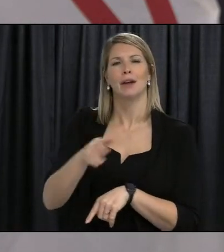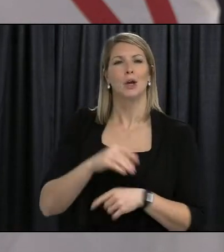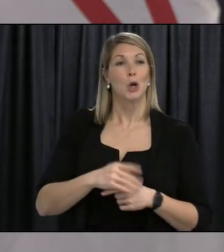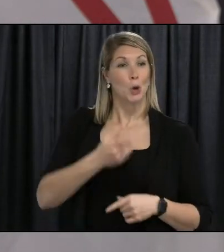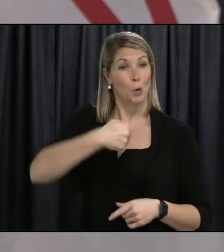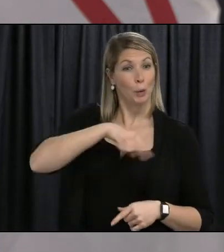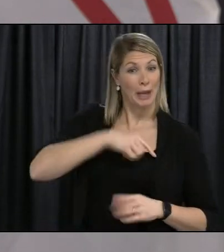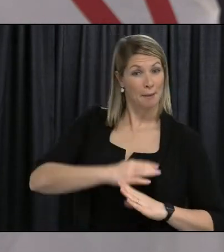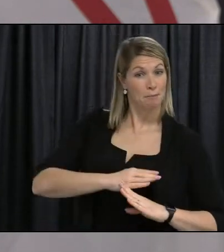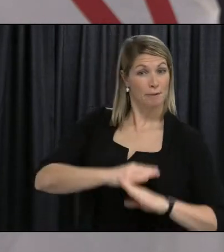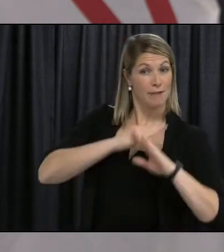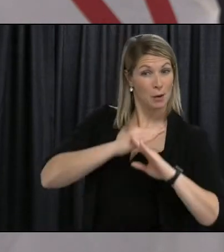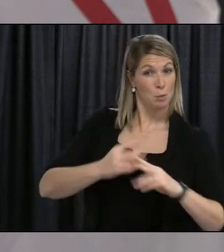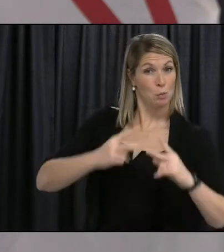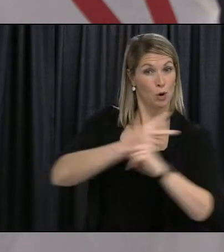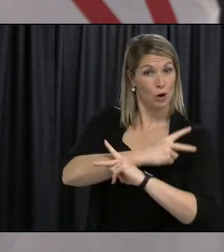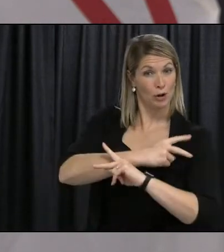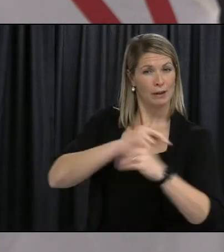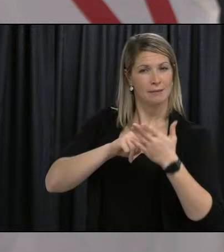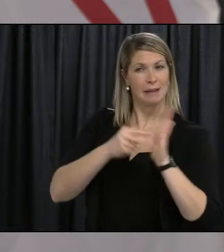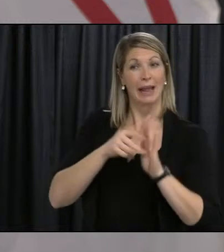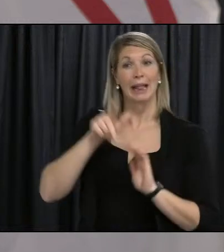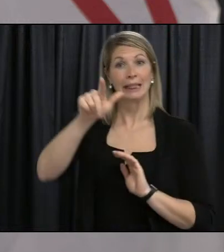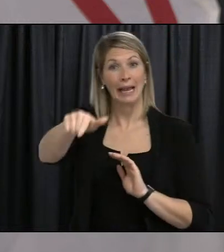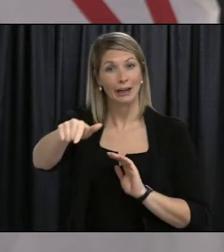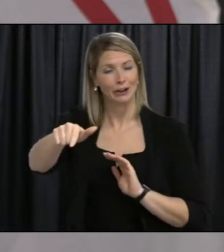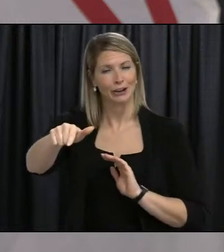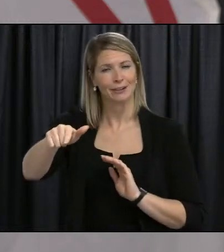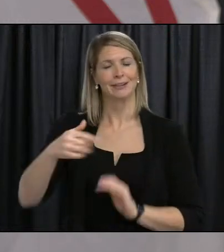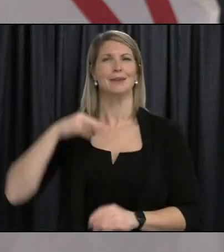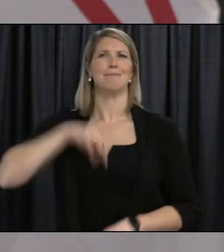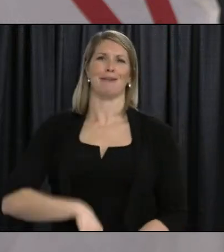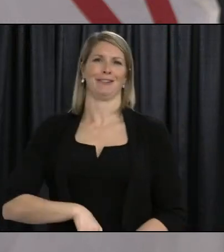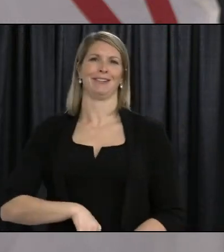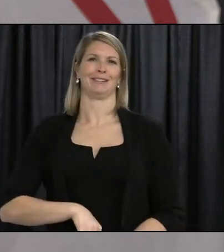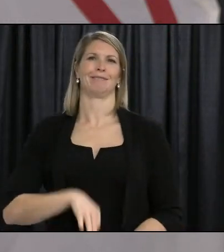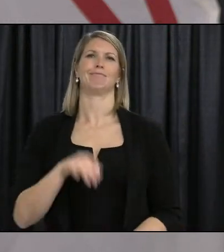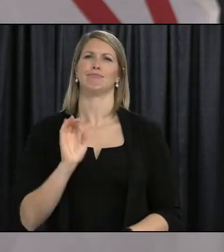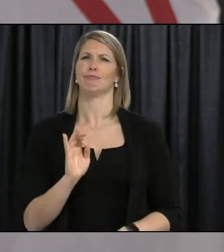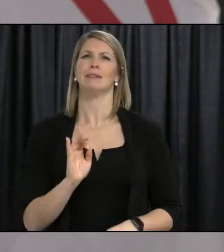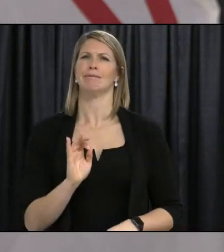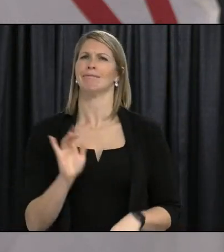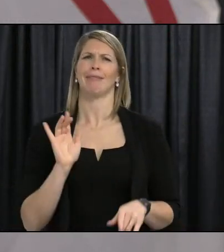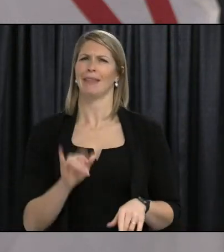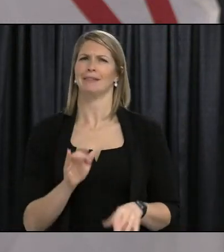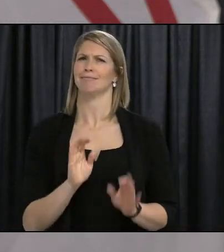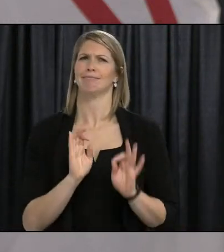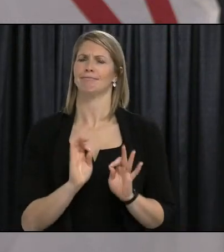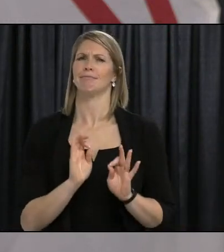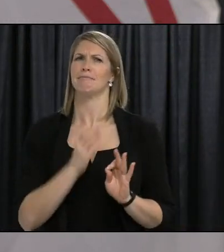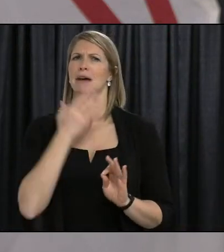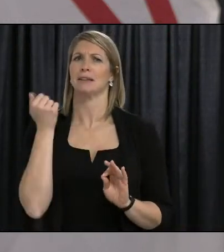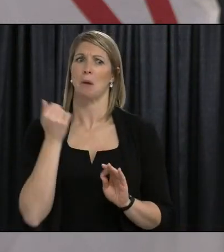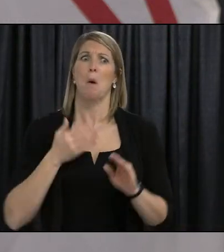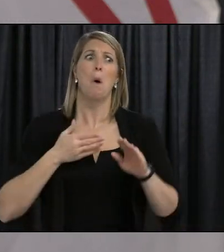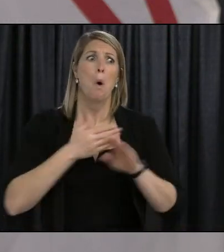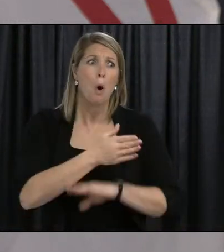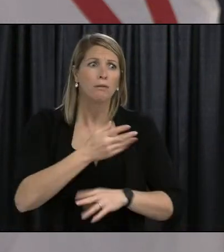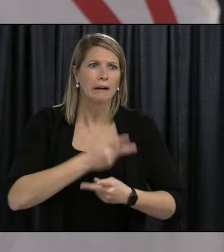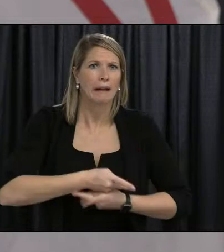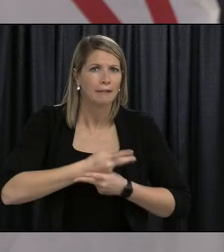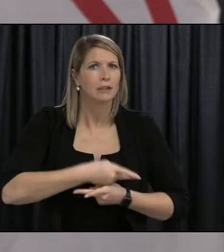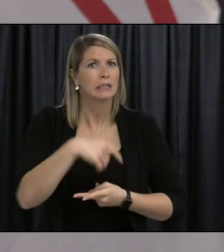cure. Having said that, I think a week here would probably have